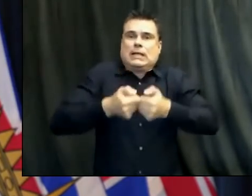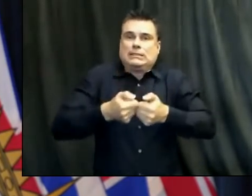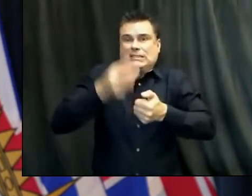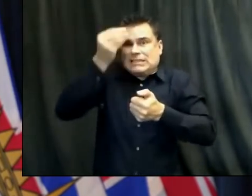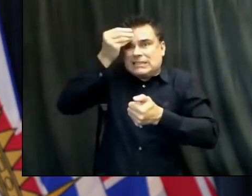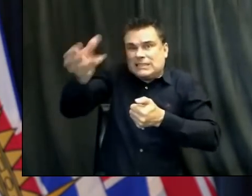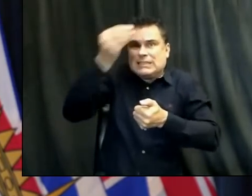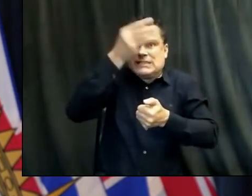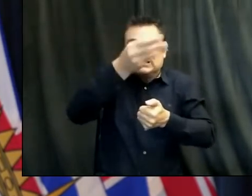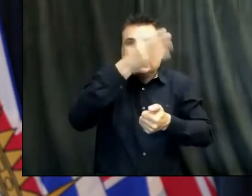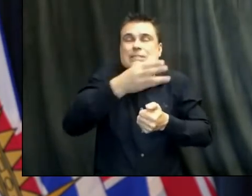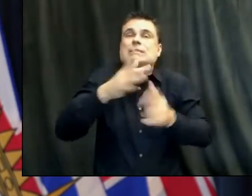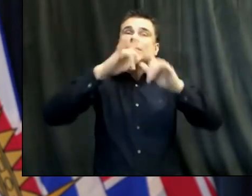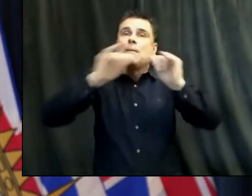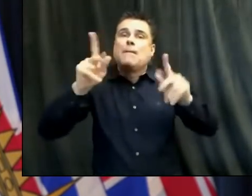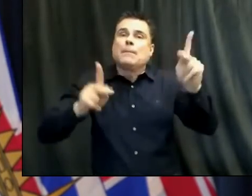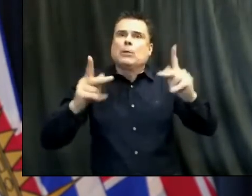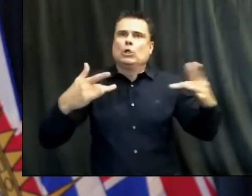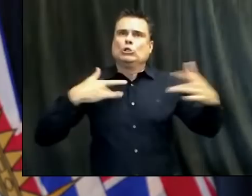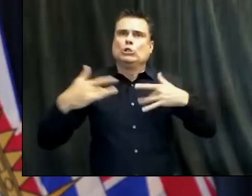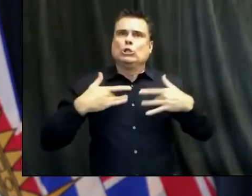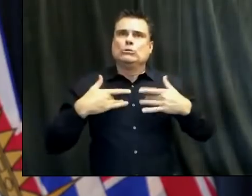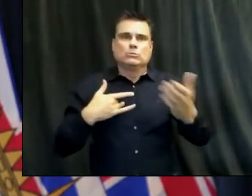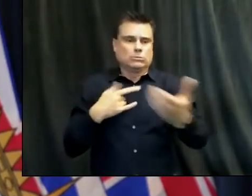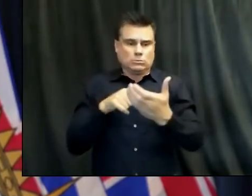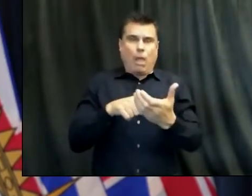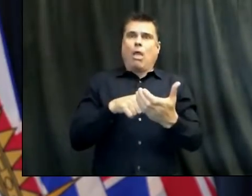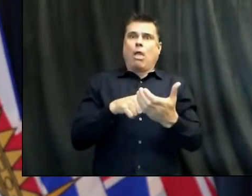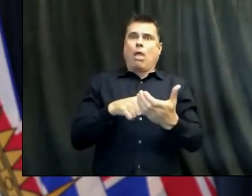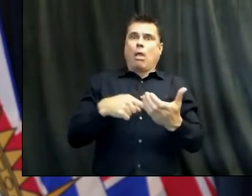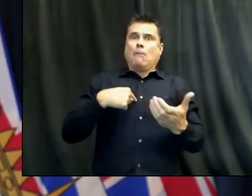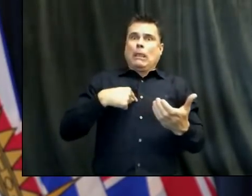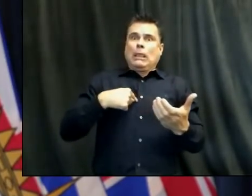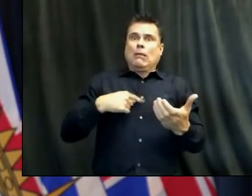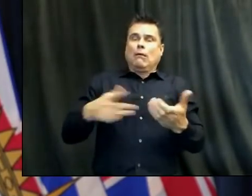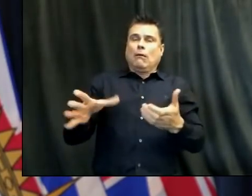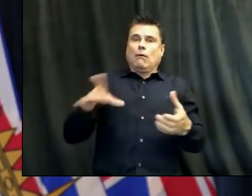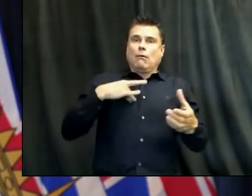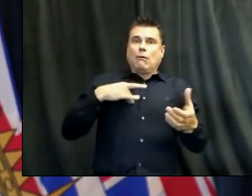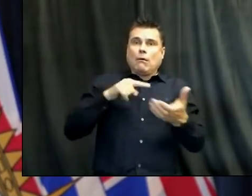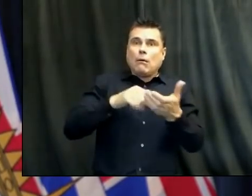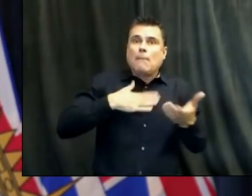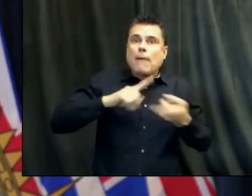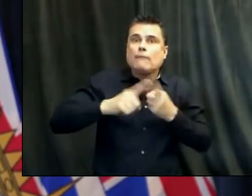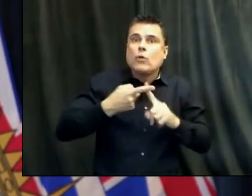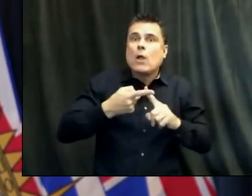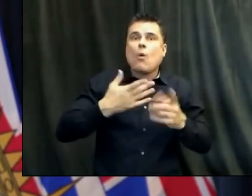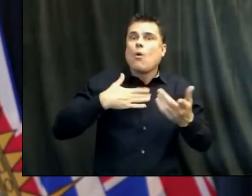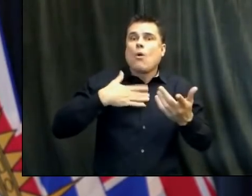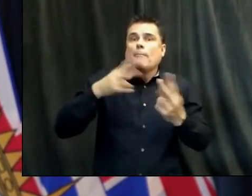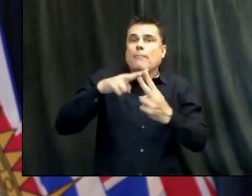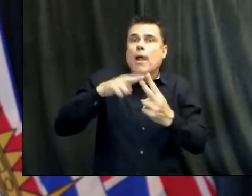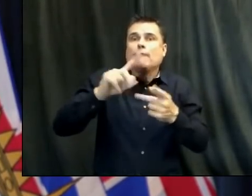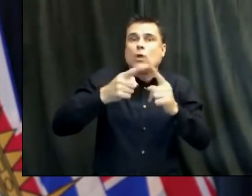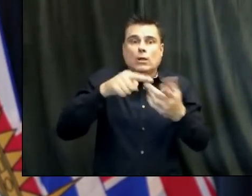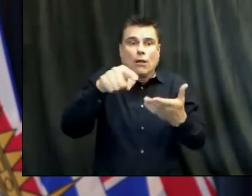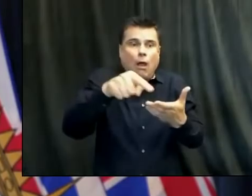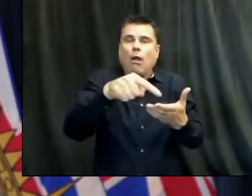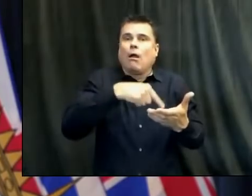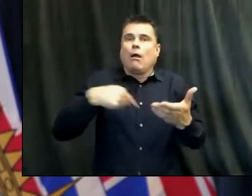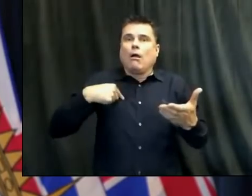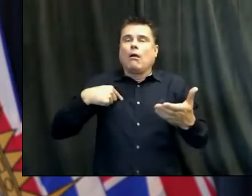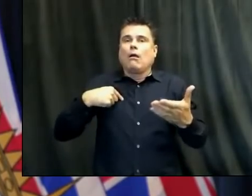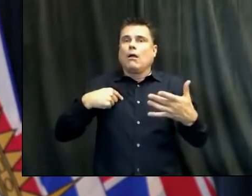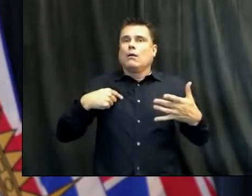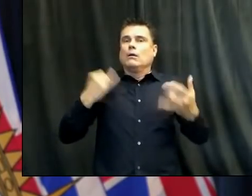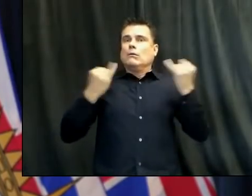seen with every infectious disease that comes around, especially when we see it being labeled with a